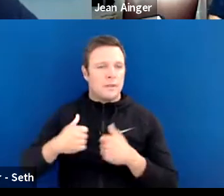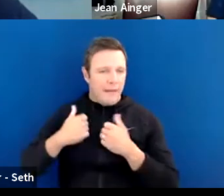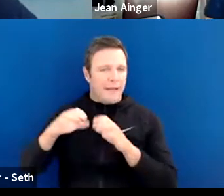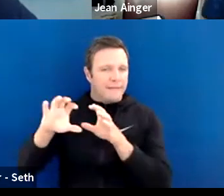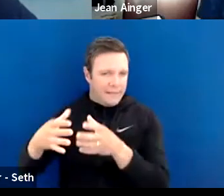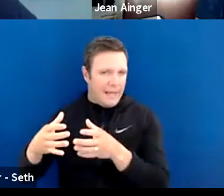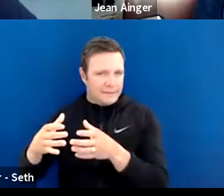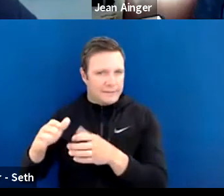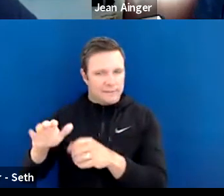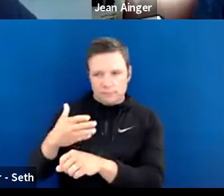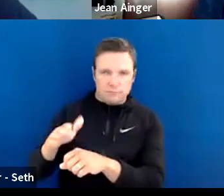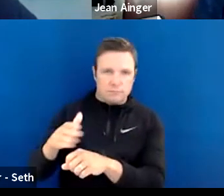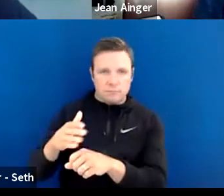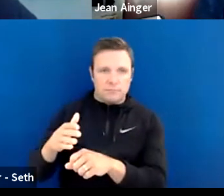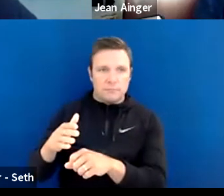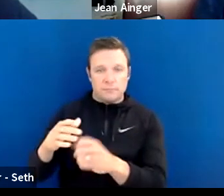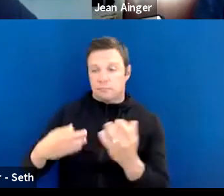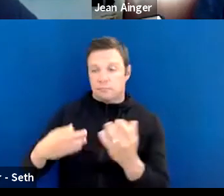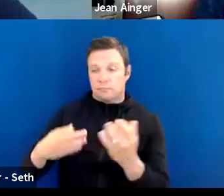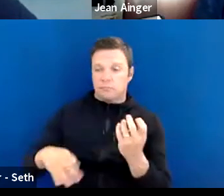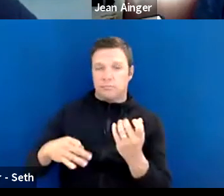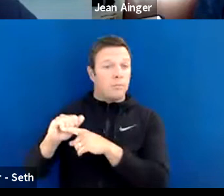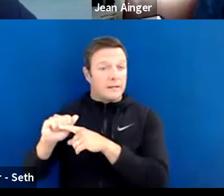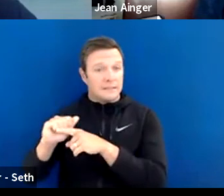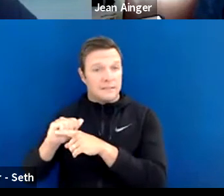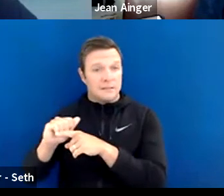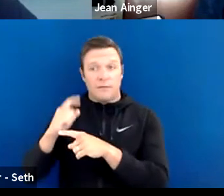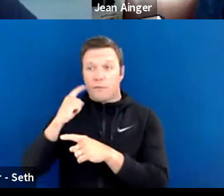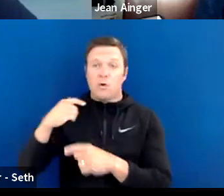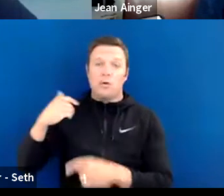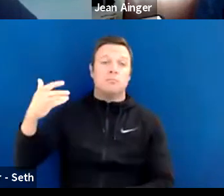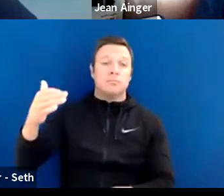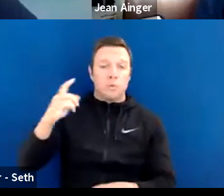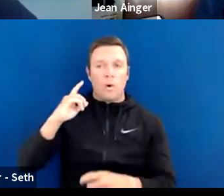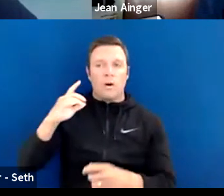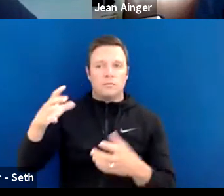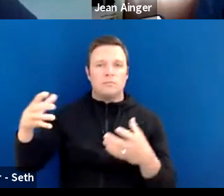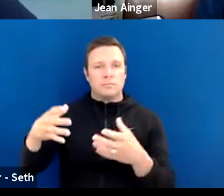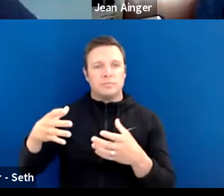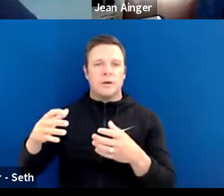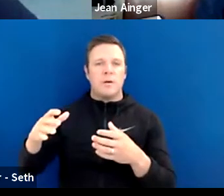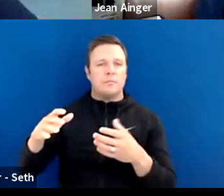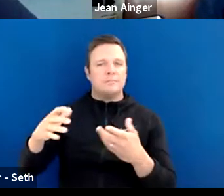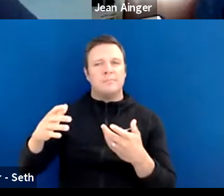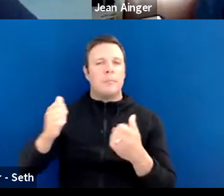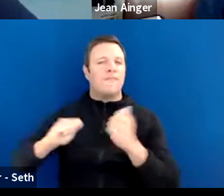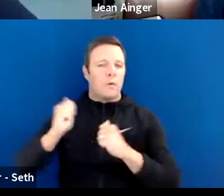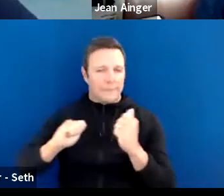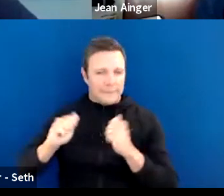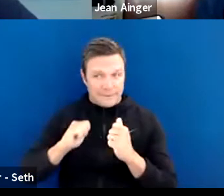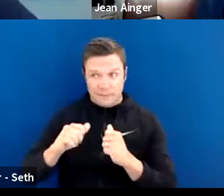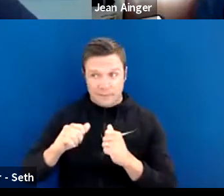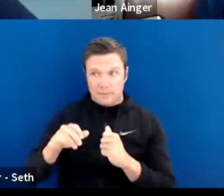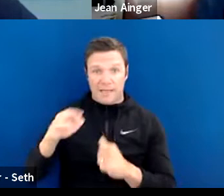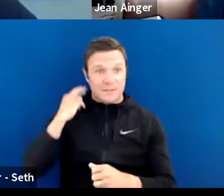together in the class sessions and we rehearse our music for an eventual concert. The concert creates this incredible reason